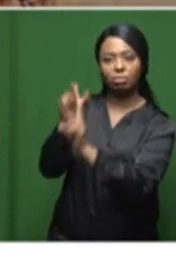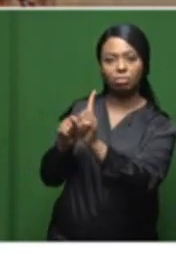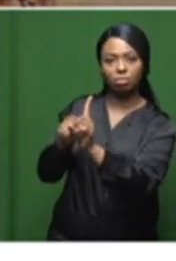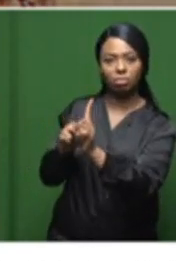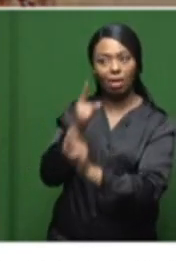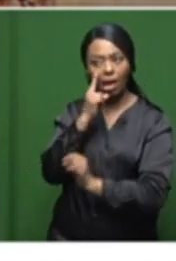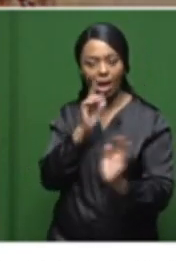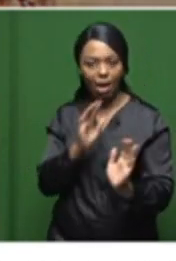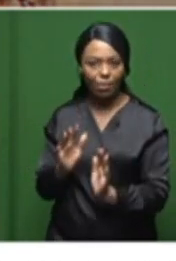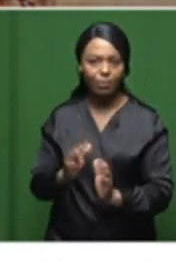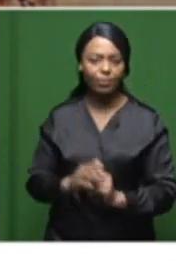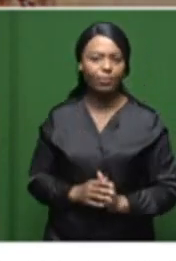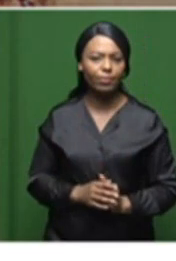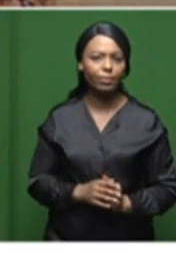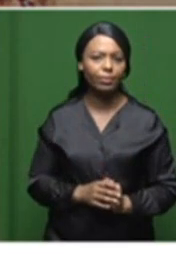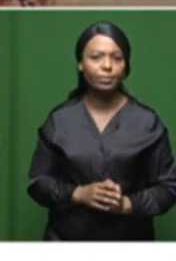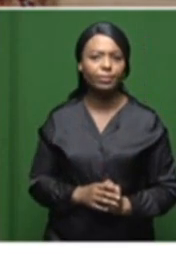insert.